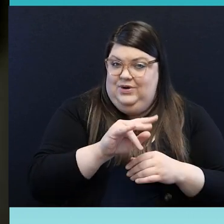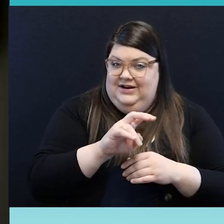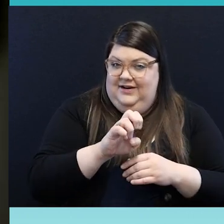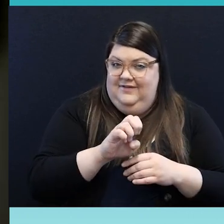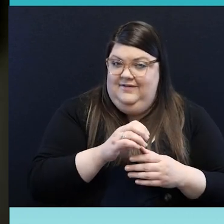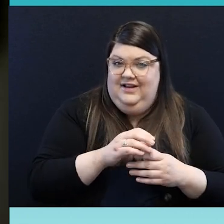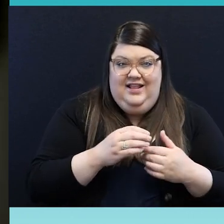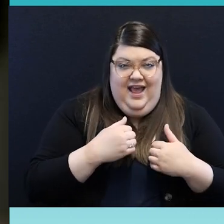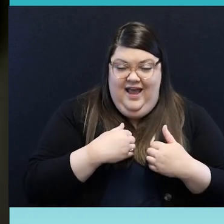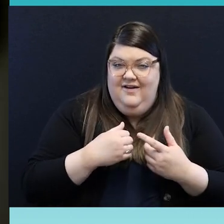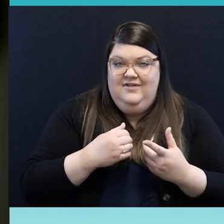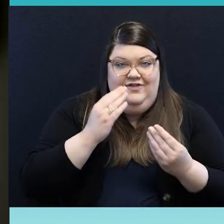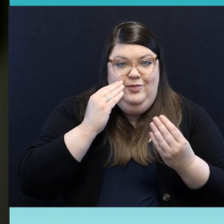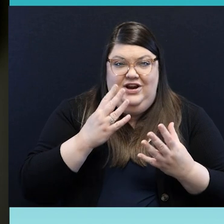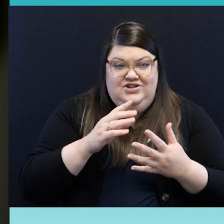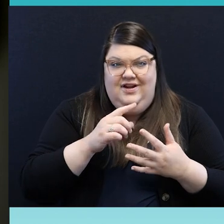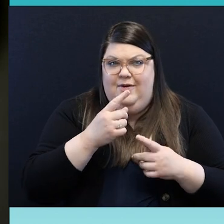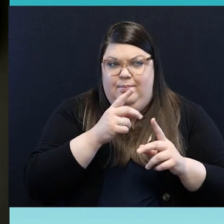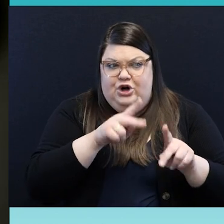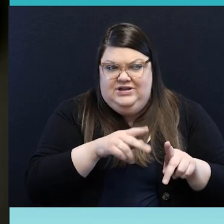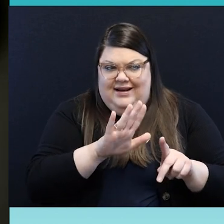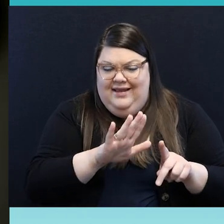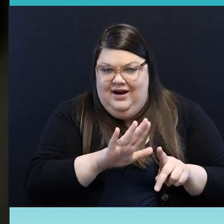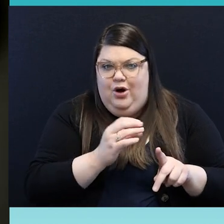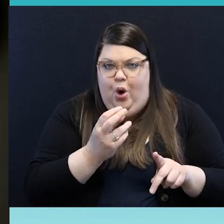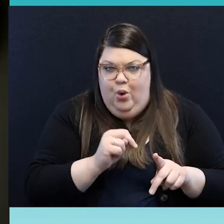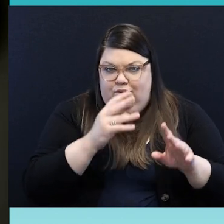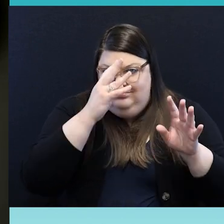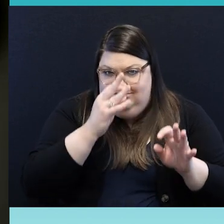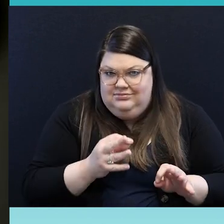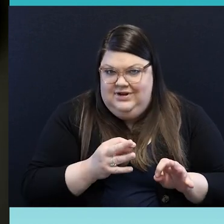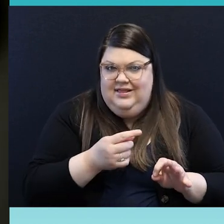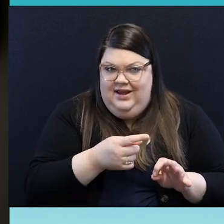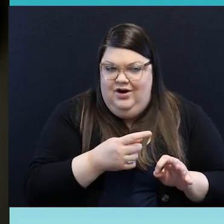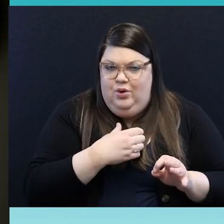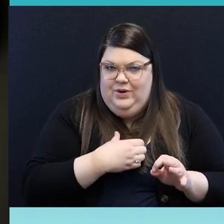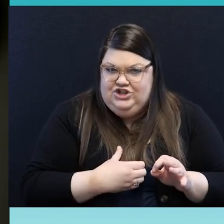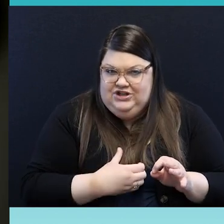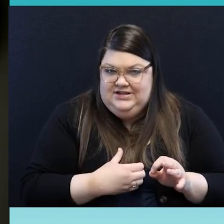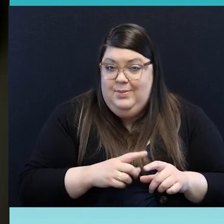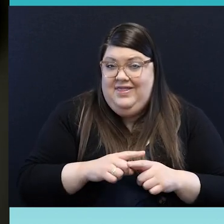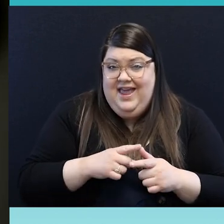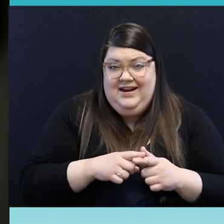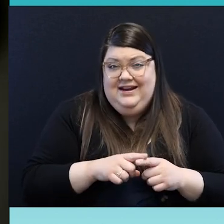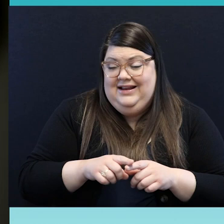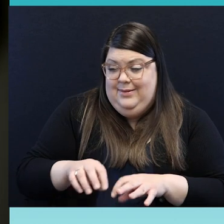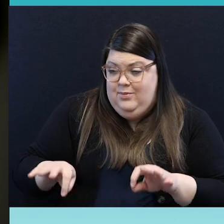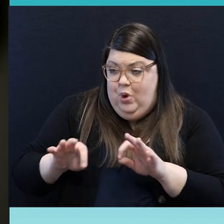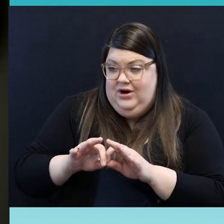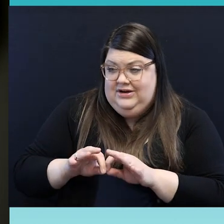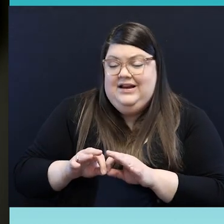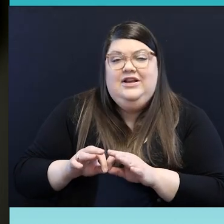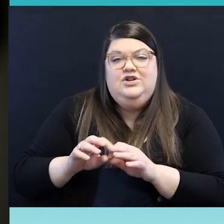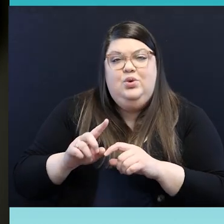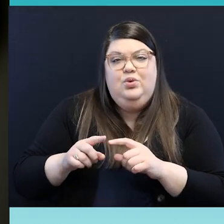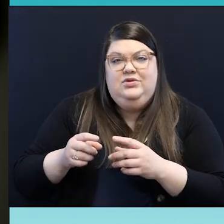the information of what someone's choices and wishes are, but as important is to then be able to have those documents